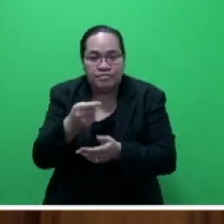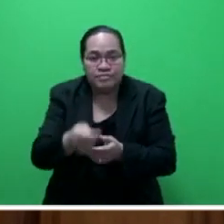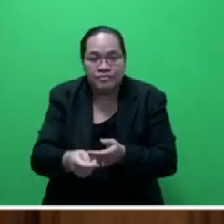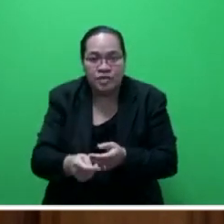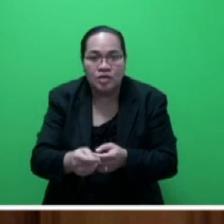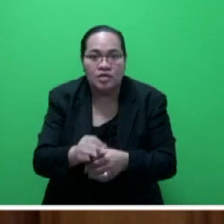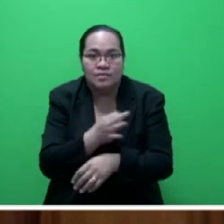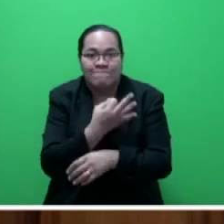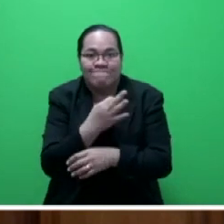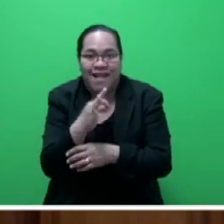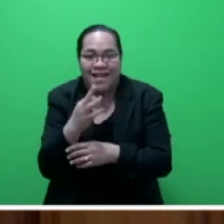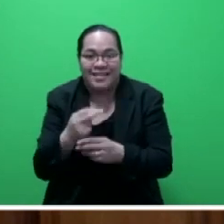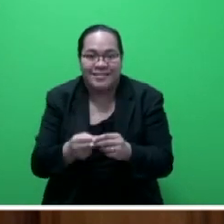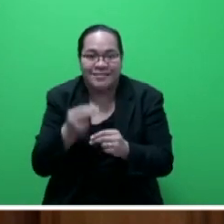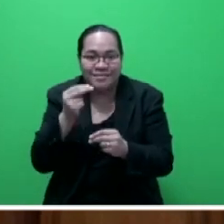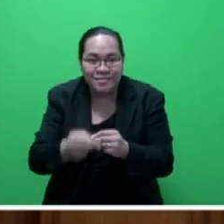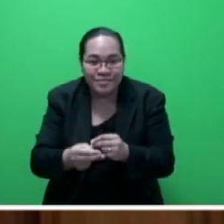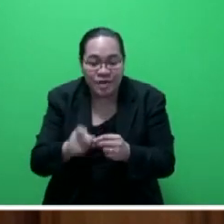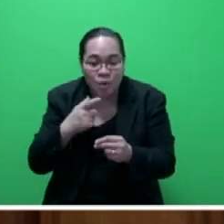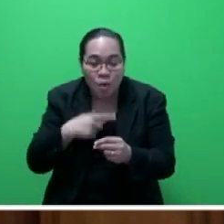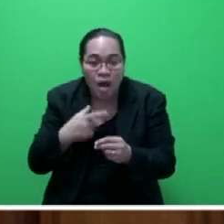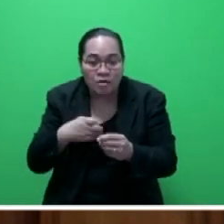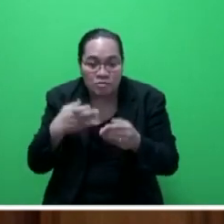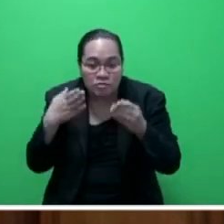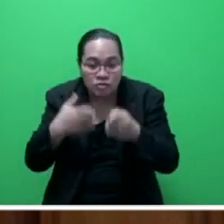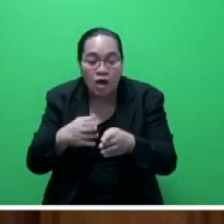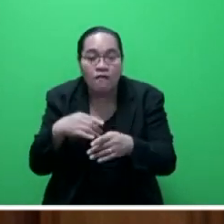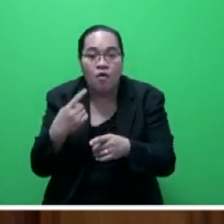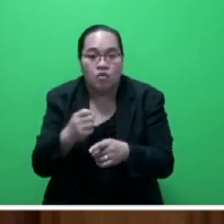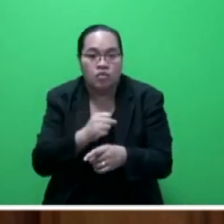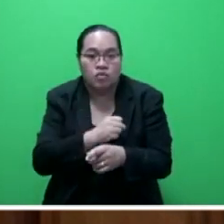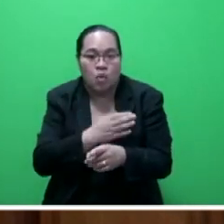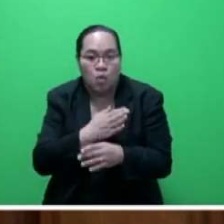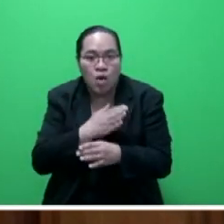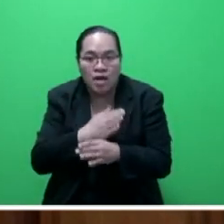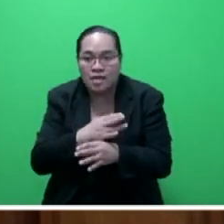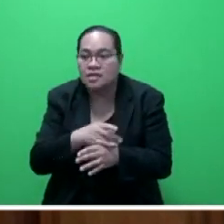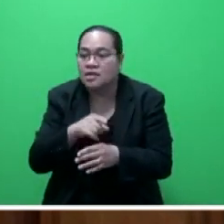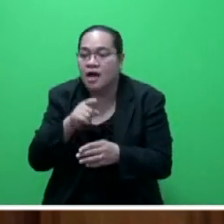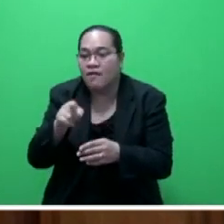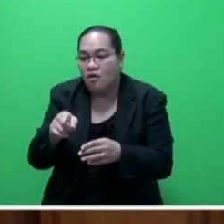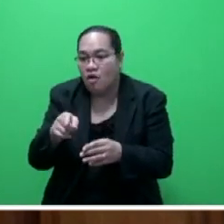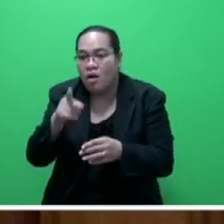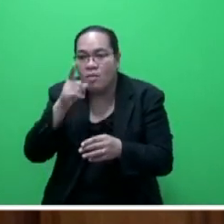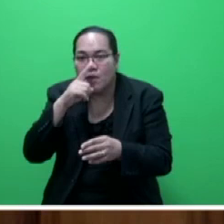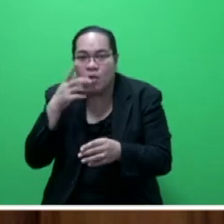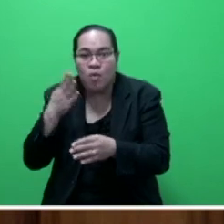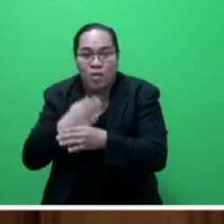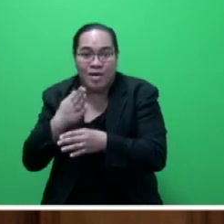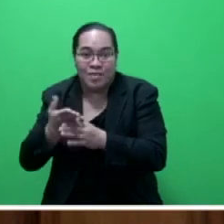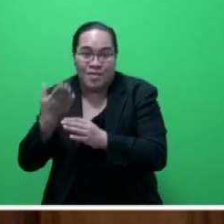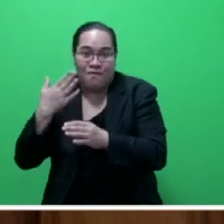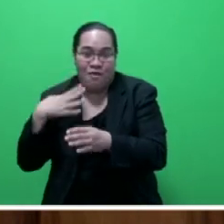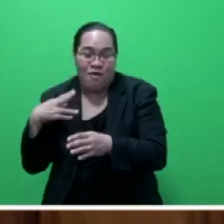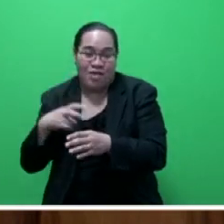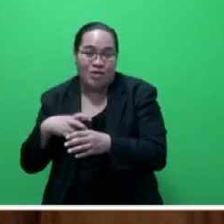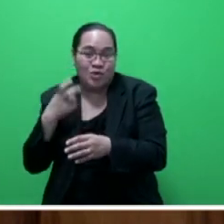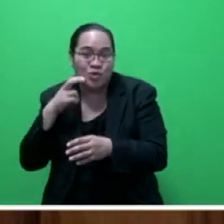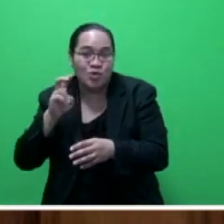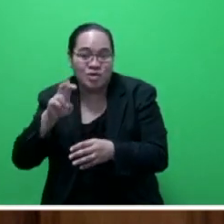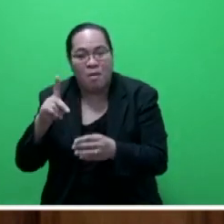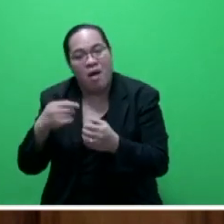program, geared especially towards the workers in the tourism industry who lost their jobs due